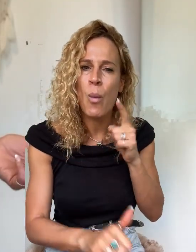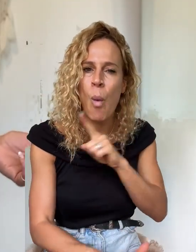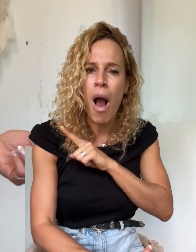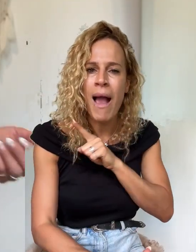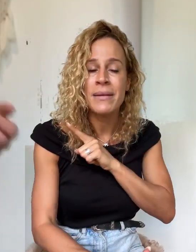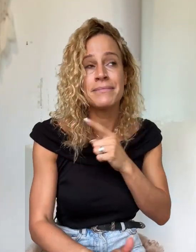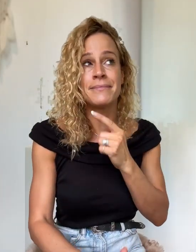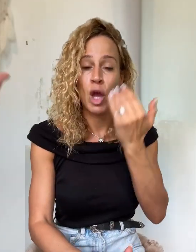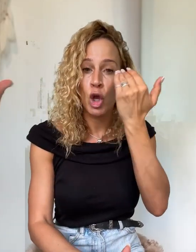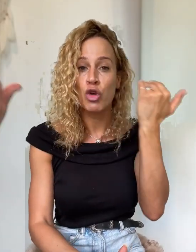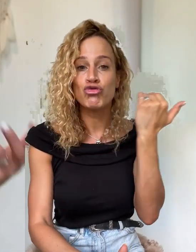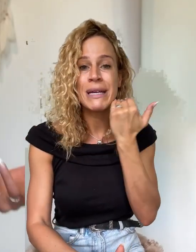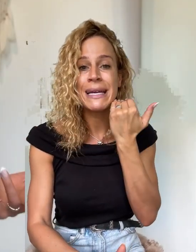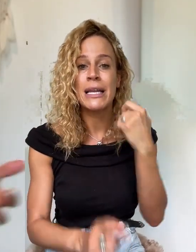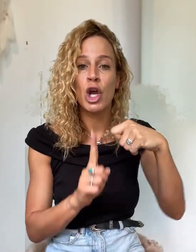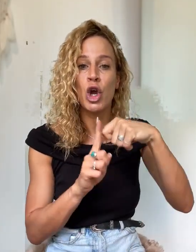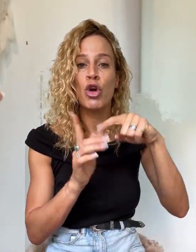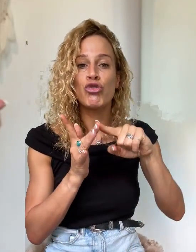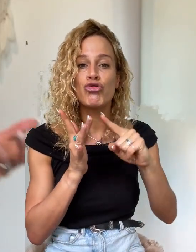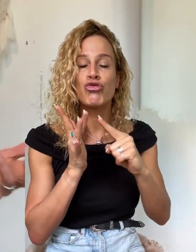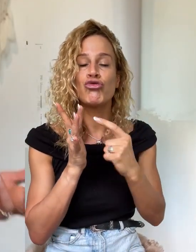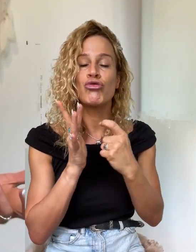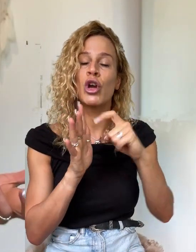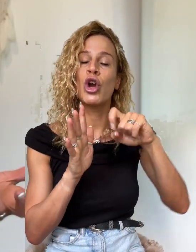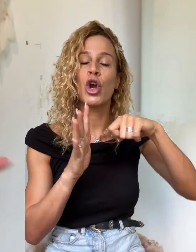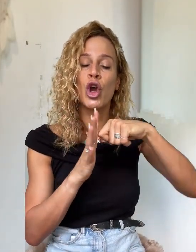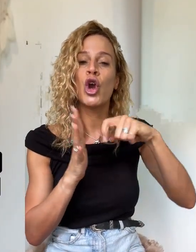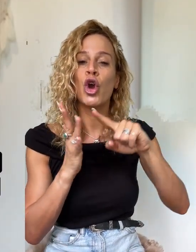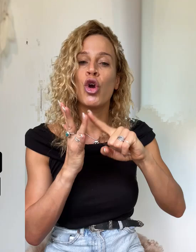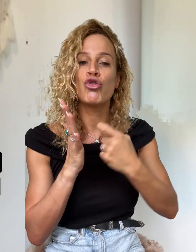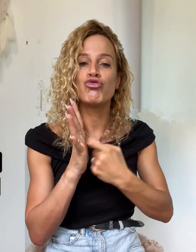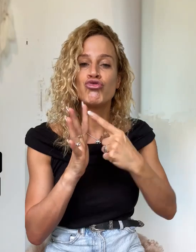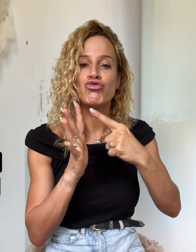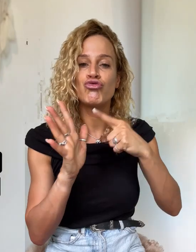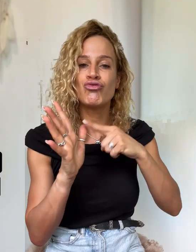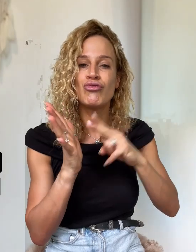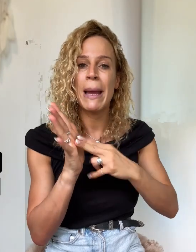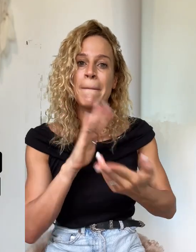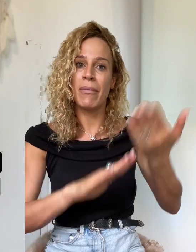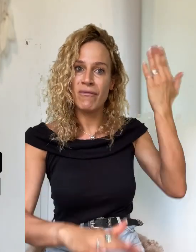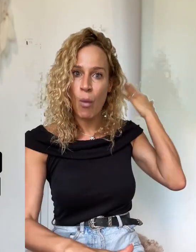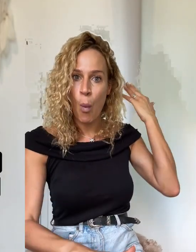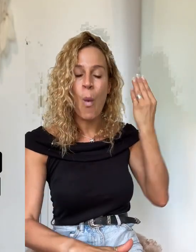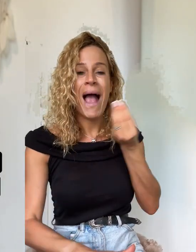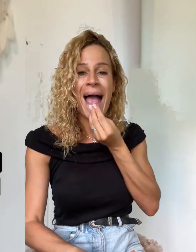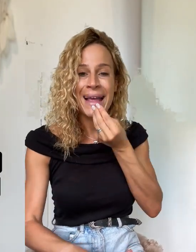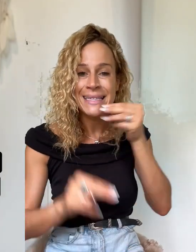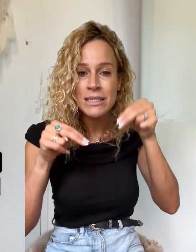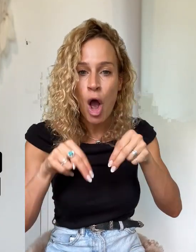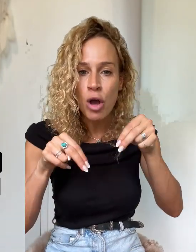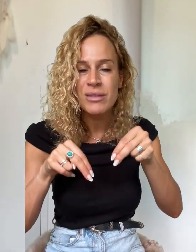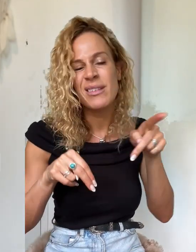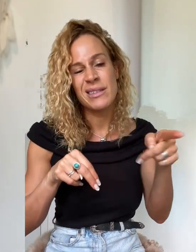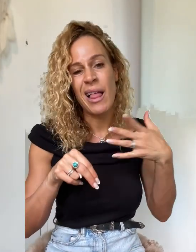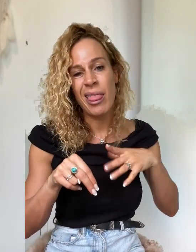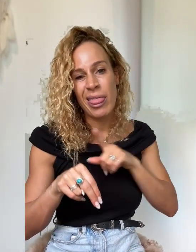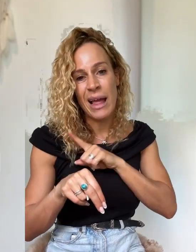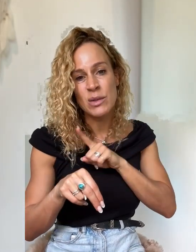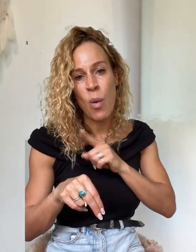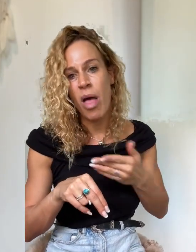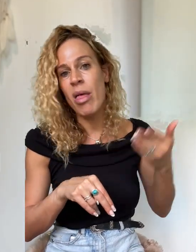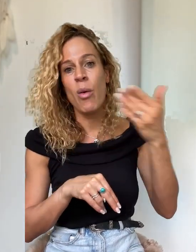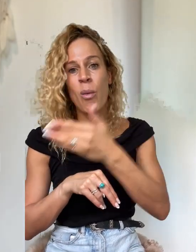it's because historically, Koreans ate dogs. So I was continuously asked throughout the day